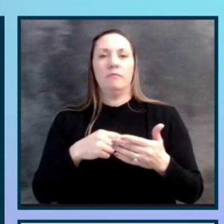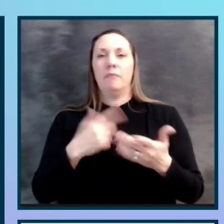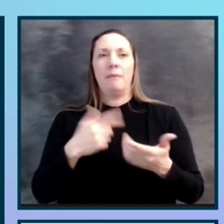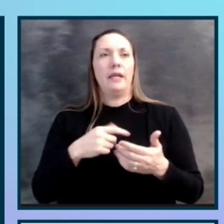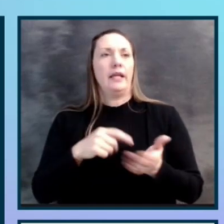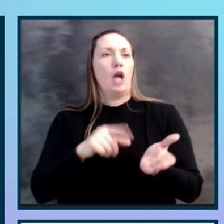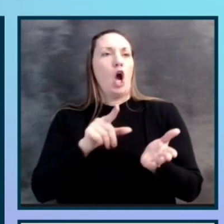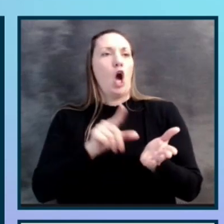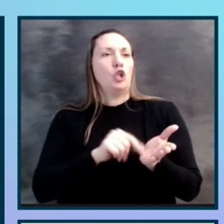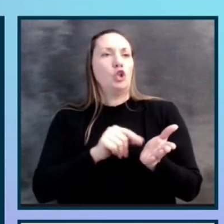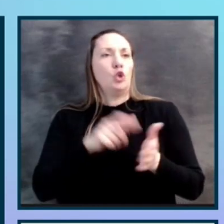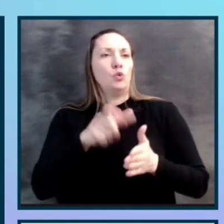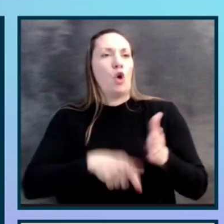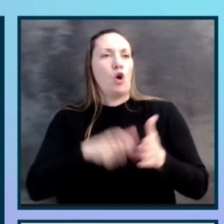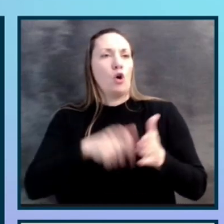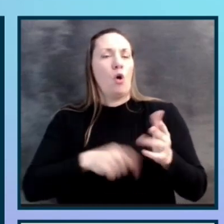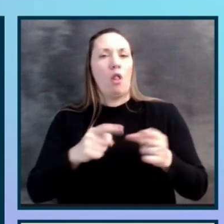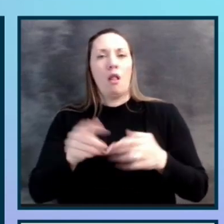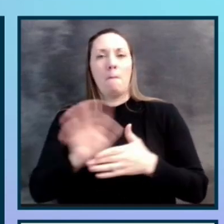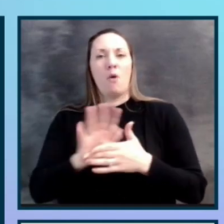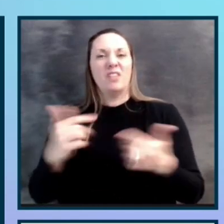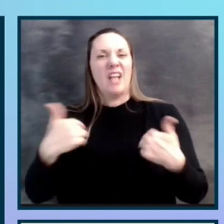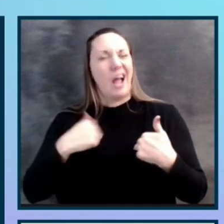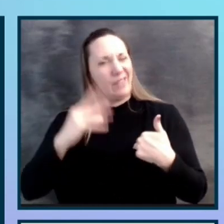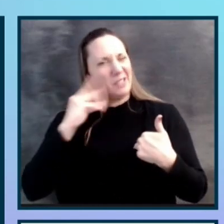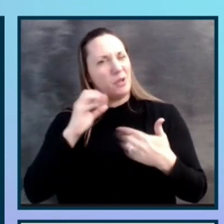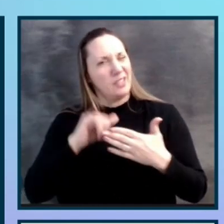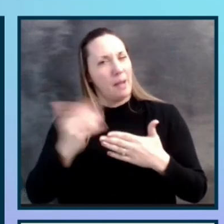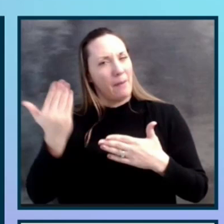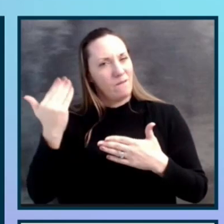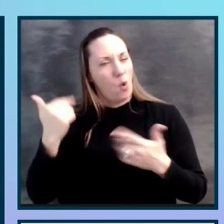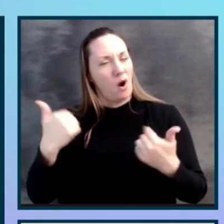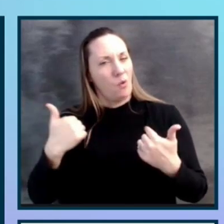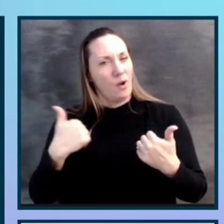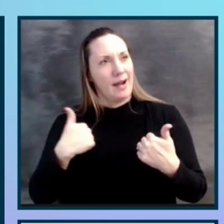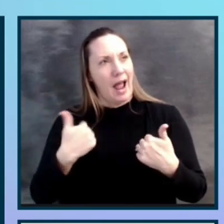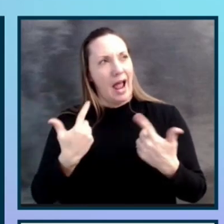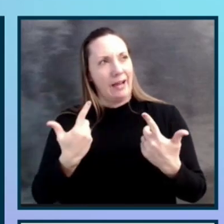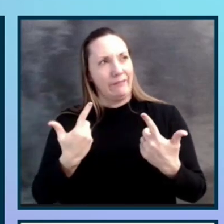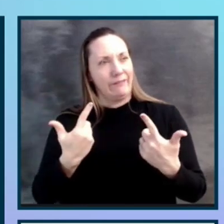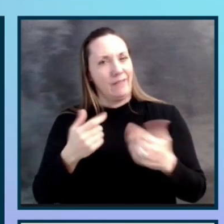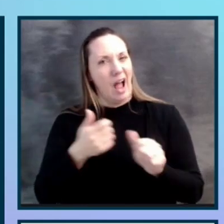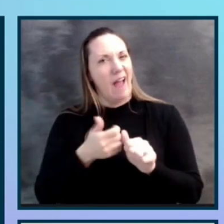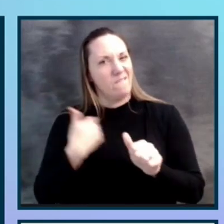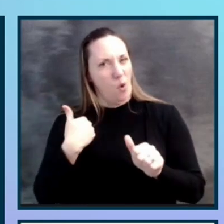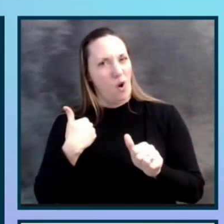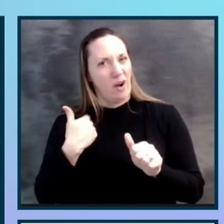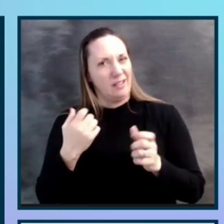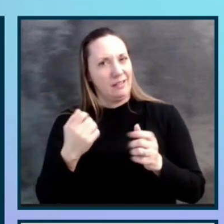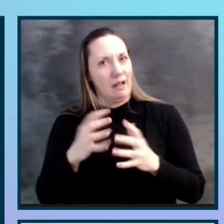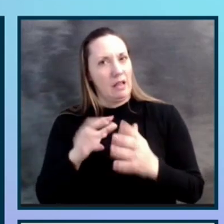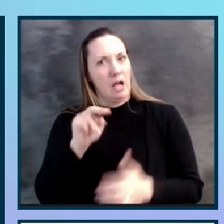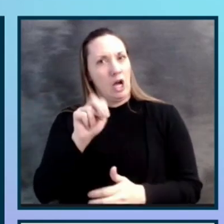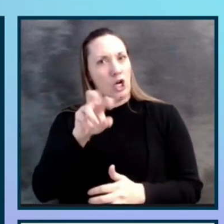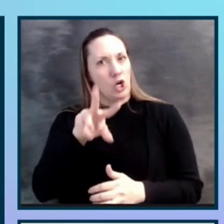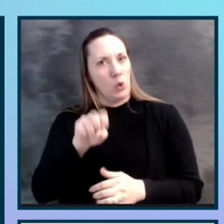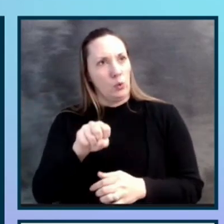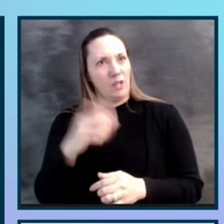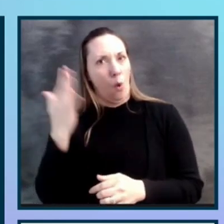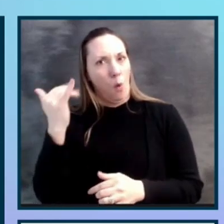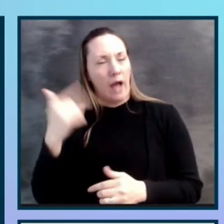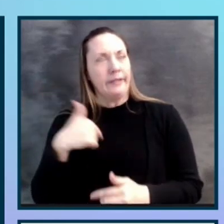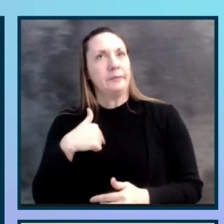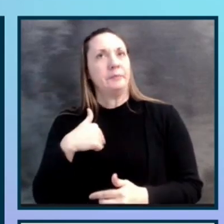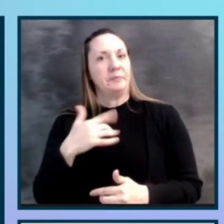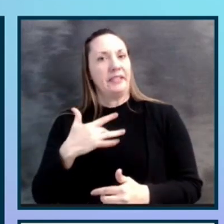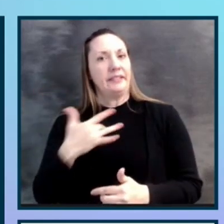movies. I've actually experienced something like this before where I avoid a lot of news because I get triggered by